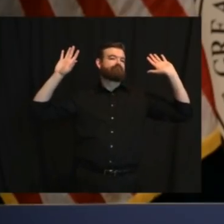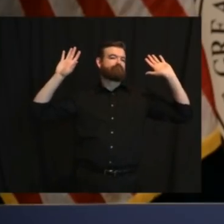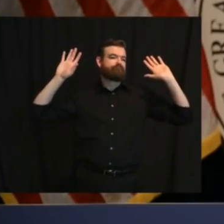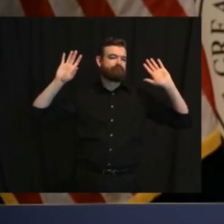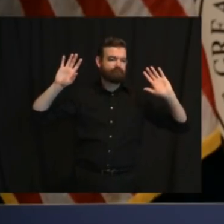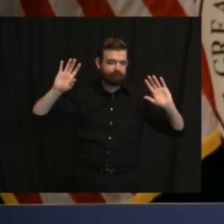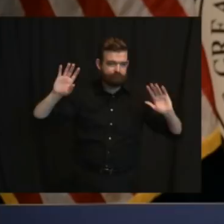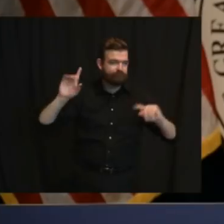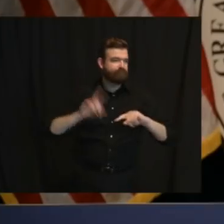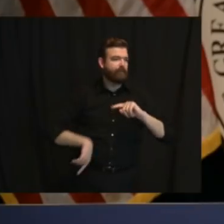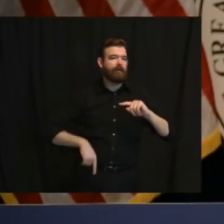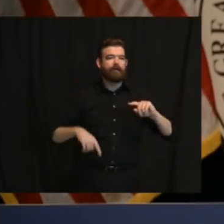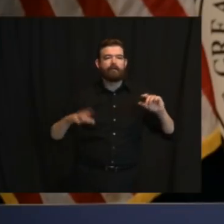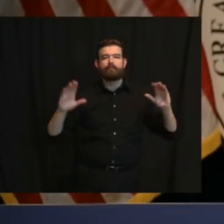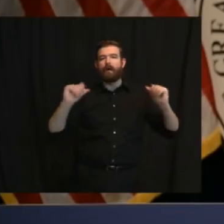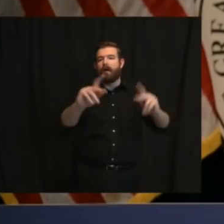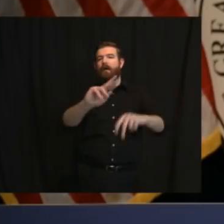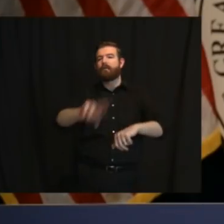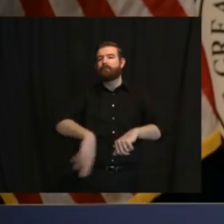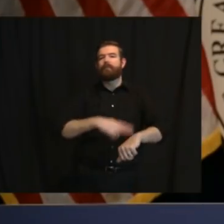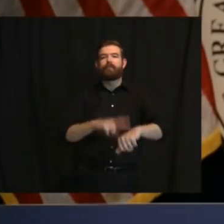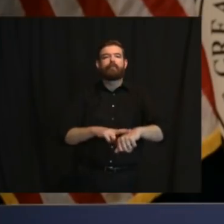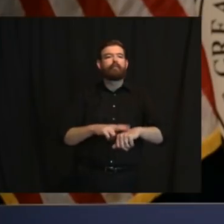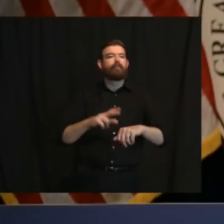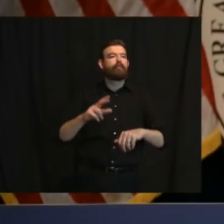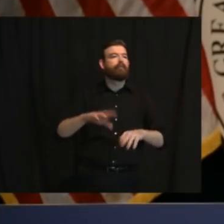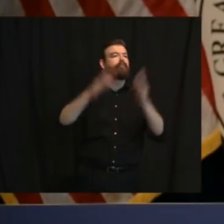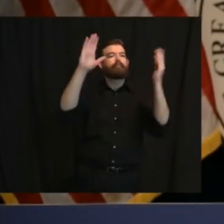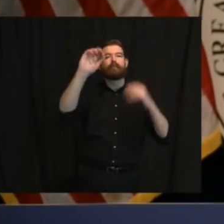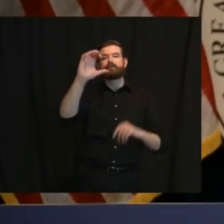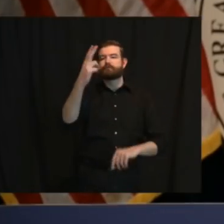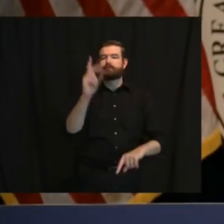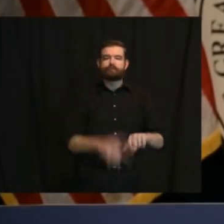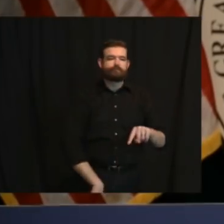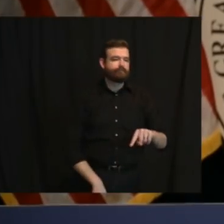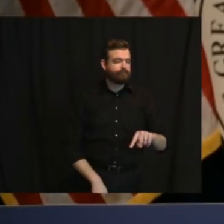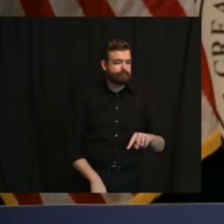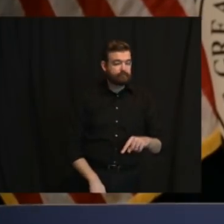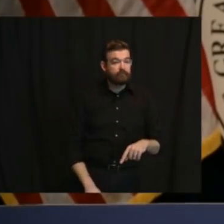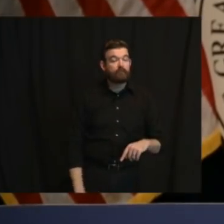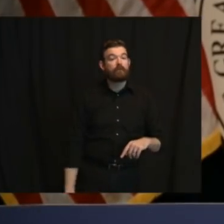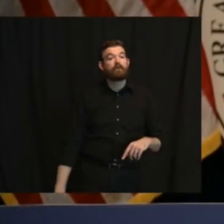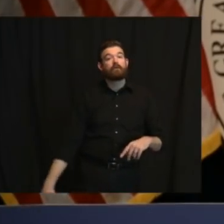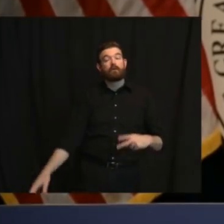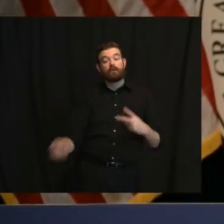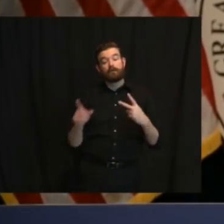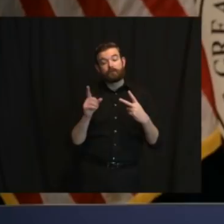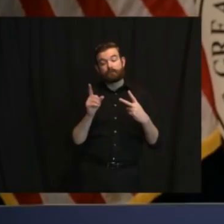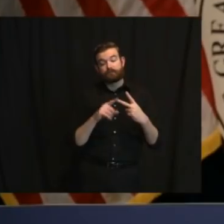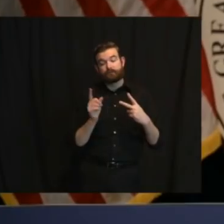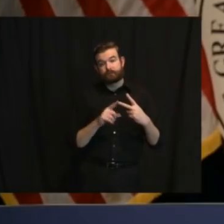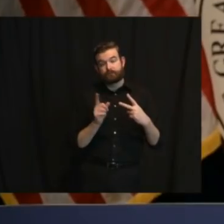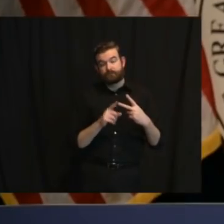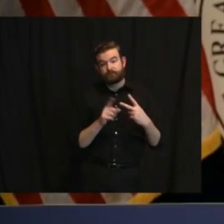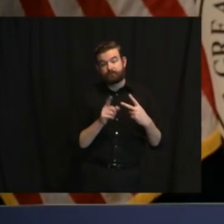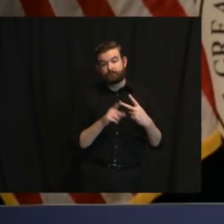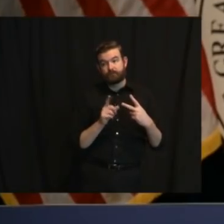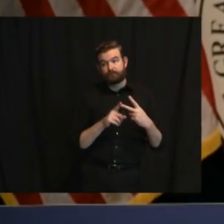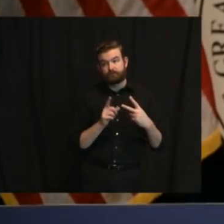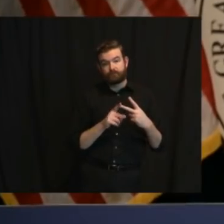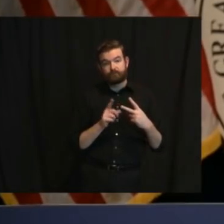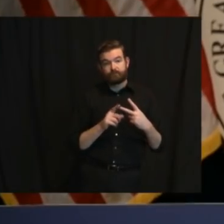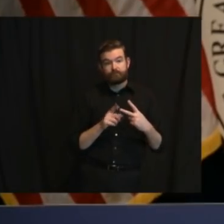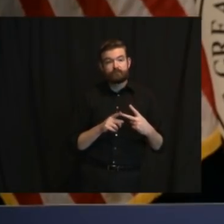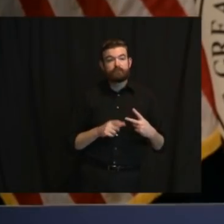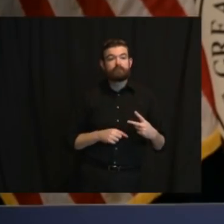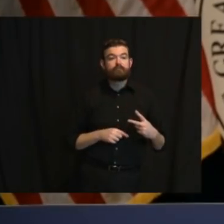take a step like opening beaches. And secondly, folks are just going to have to accept, just as